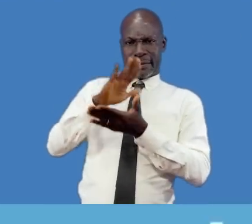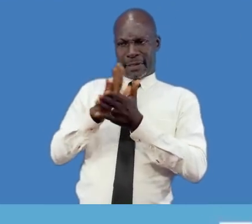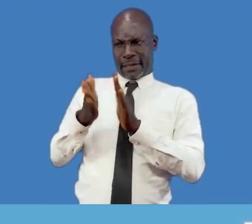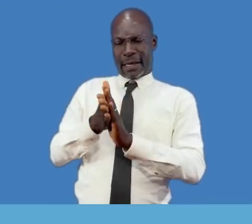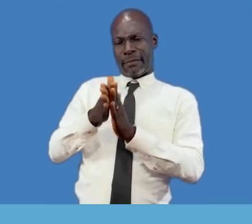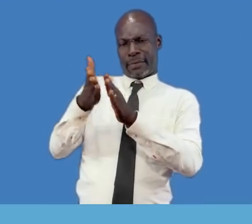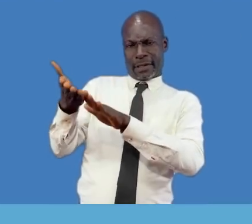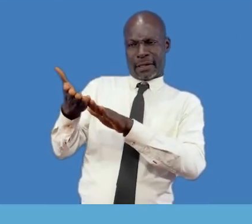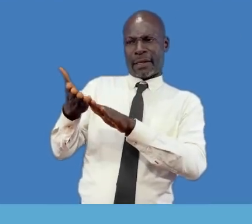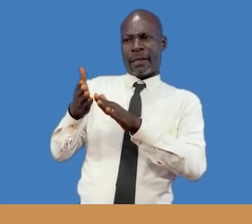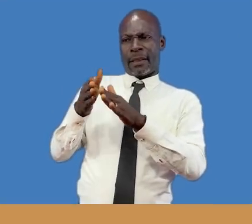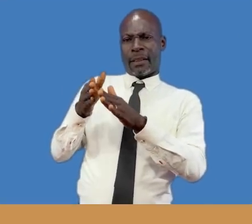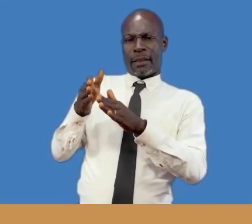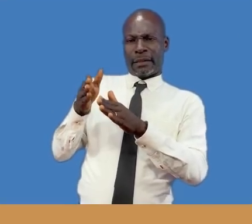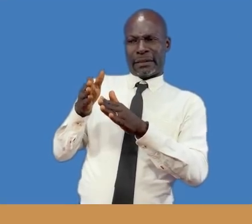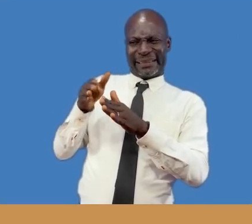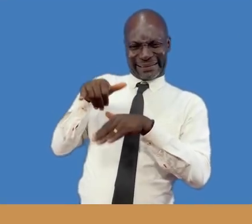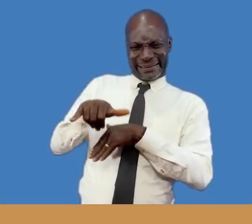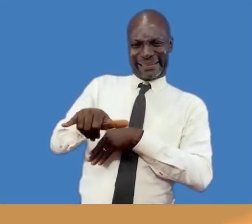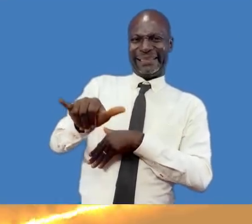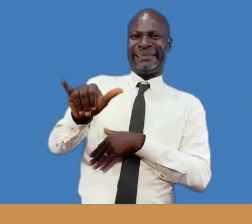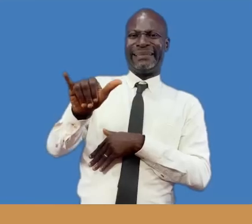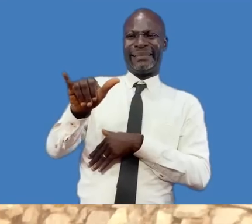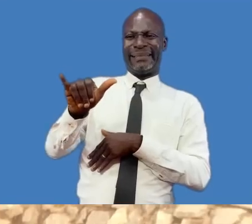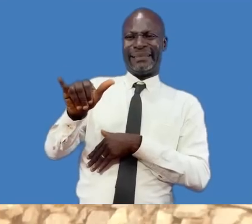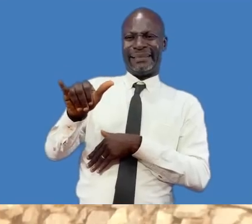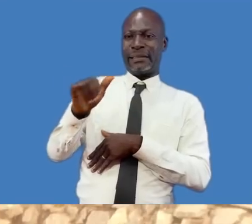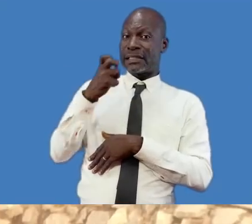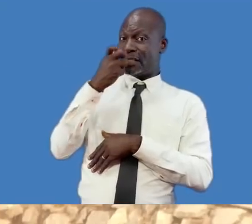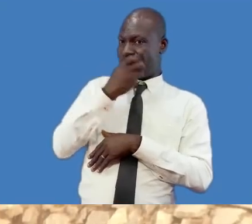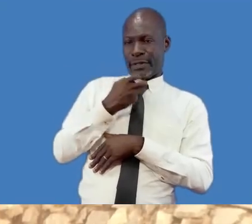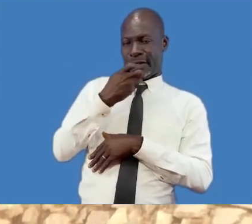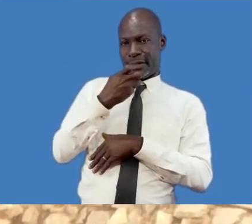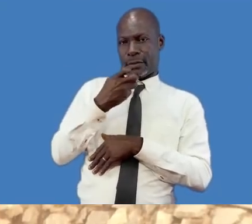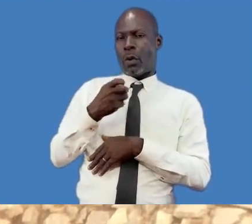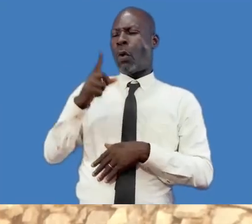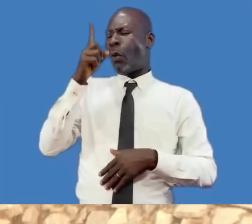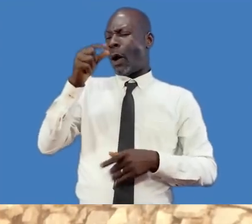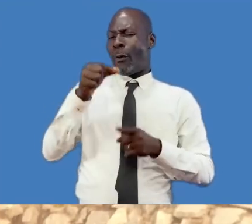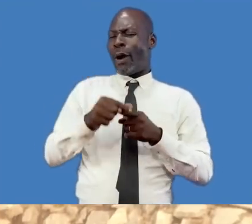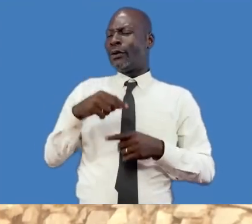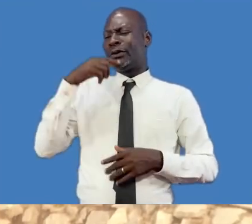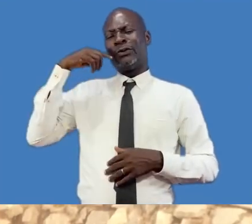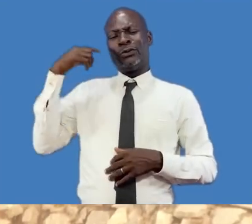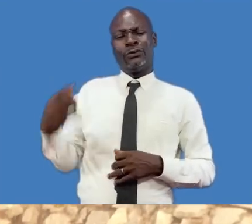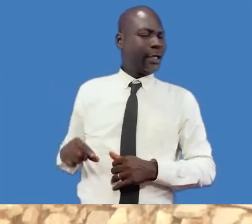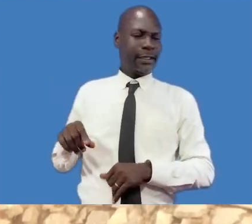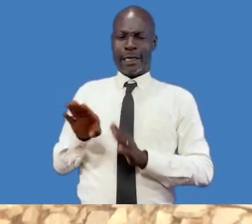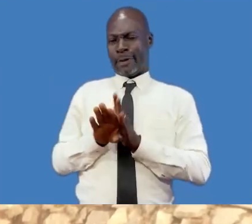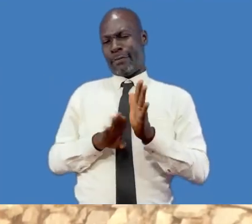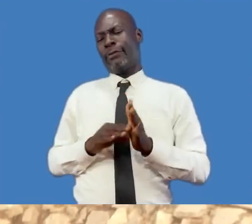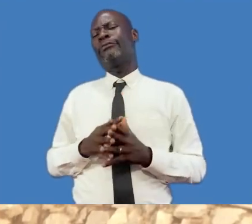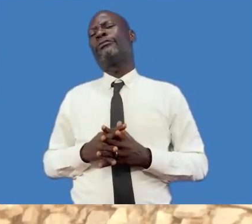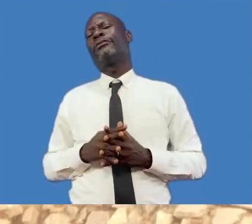dead still speaks. Bible ajanso ba ko ede papa enie wo